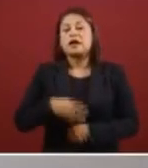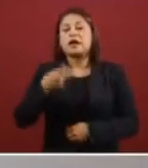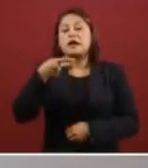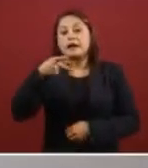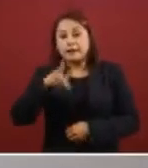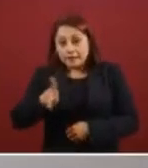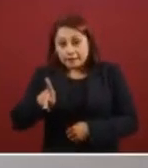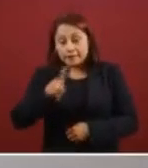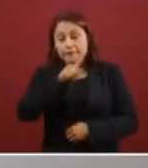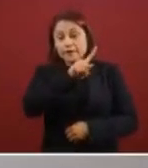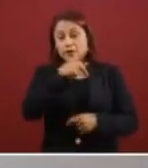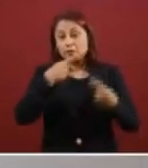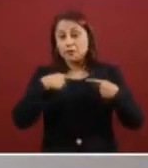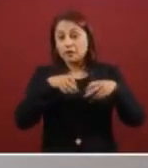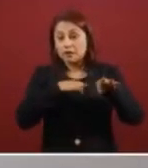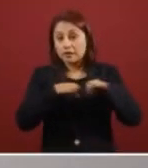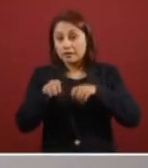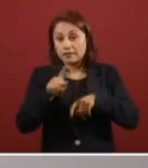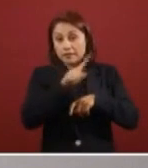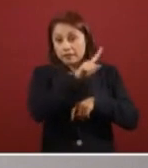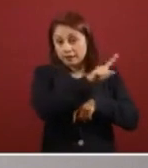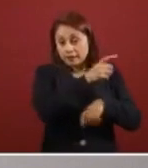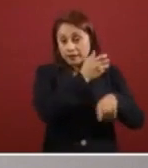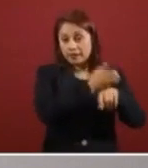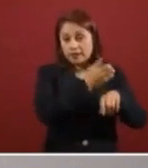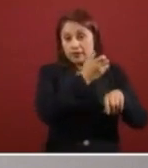that remittances is what permits many